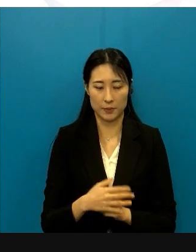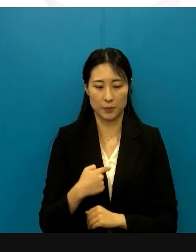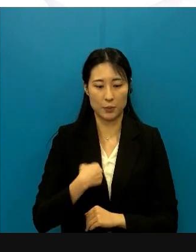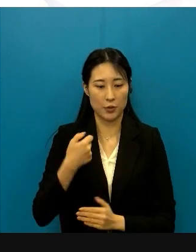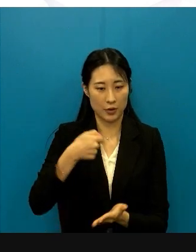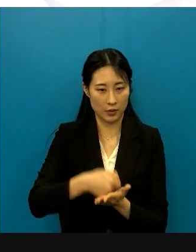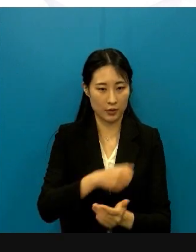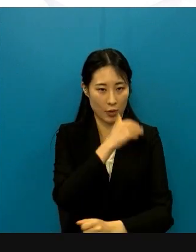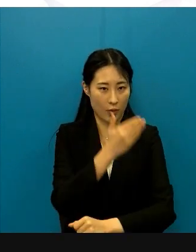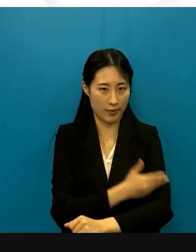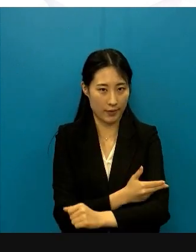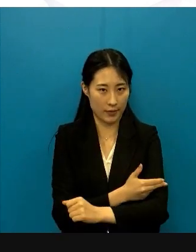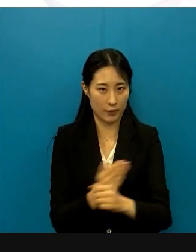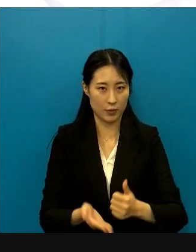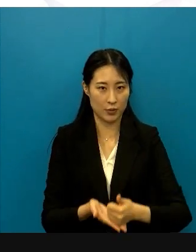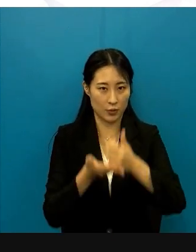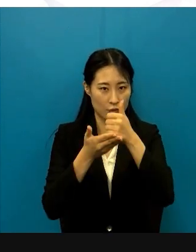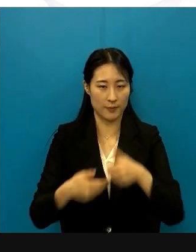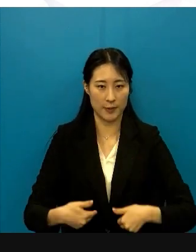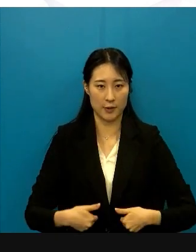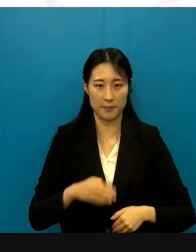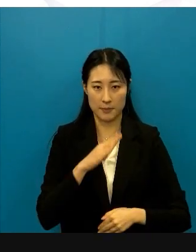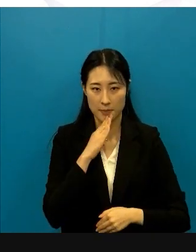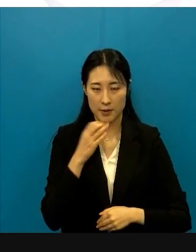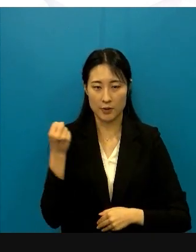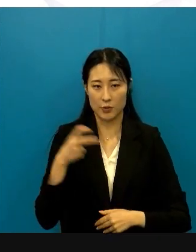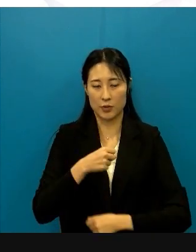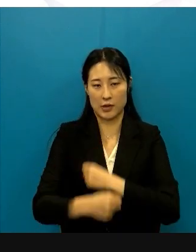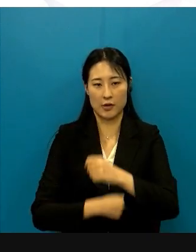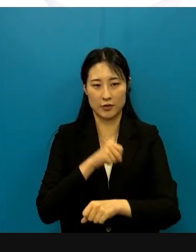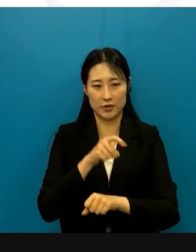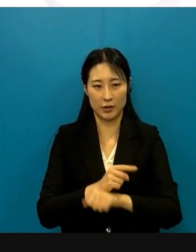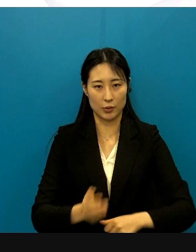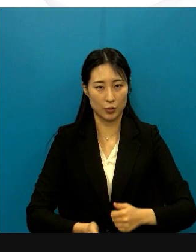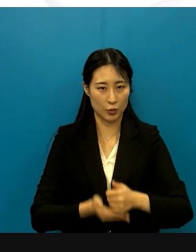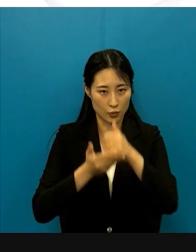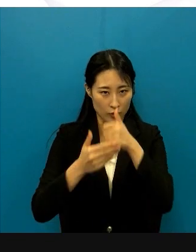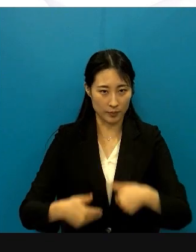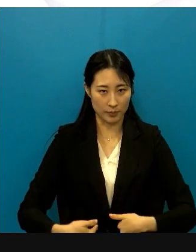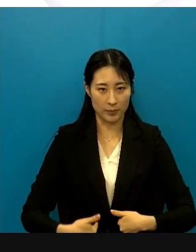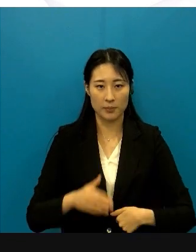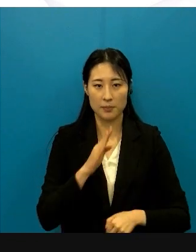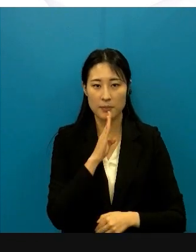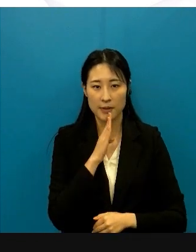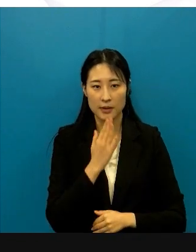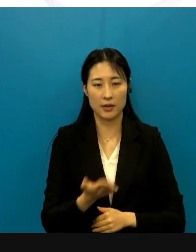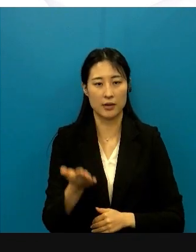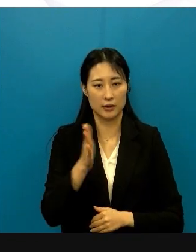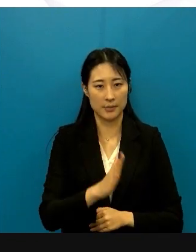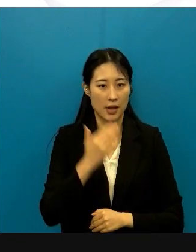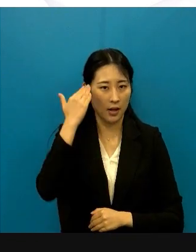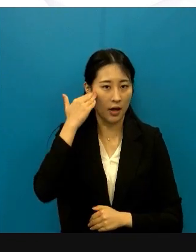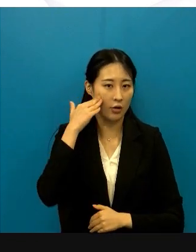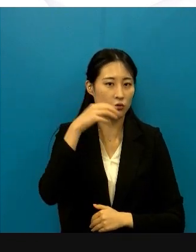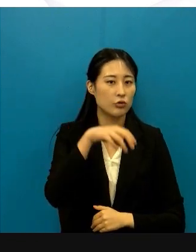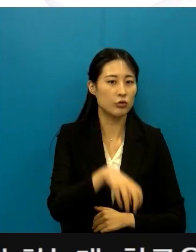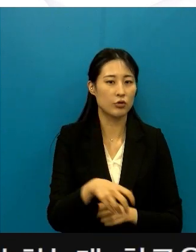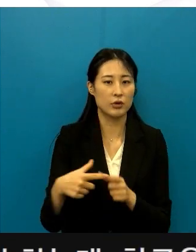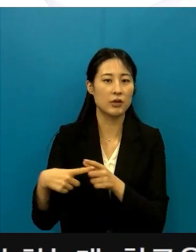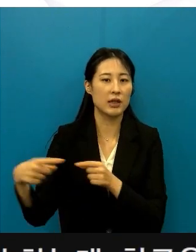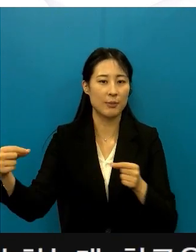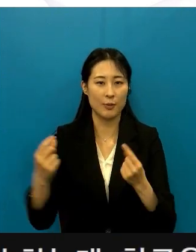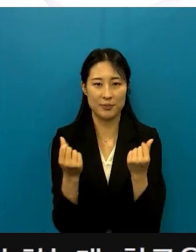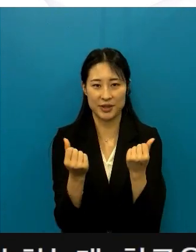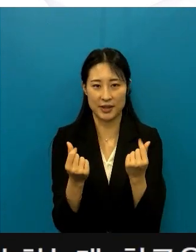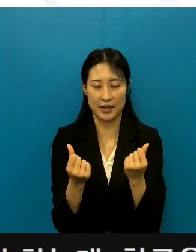societies, and like the Japanese societies. But it's